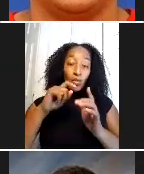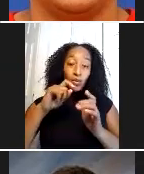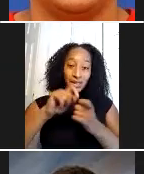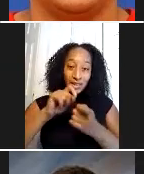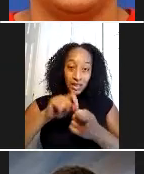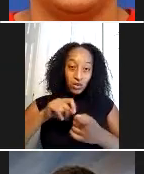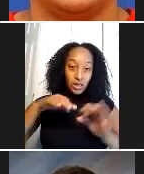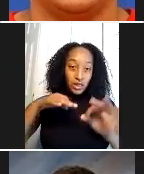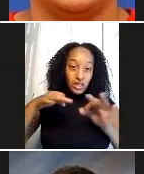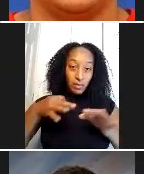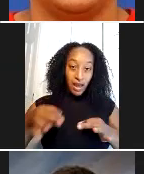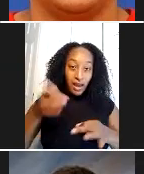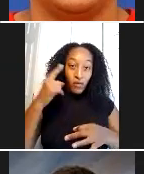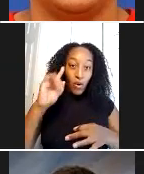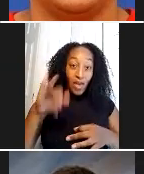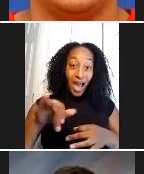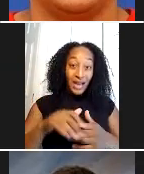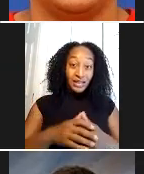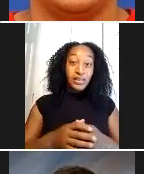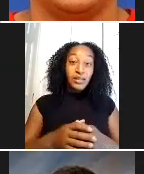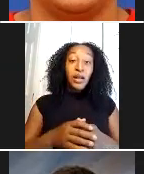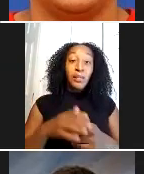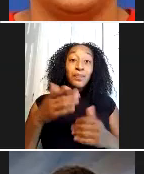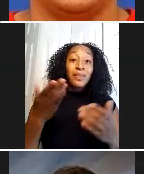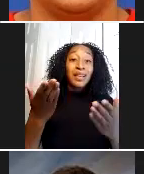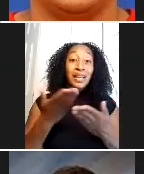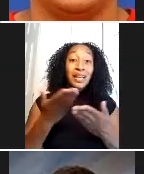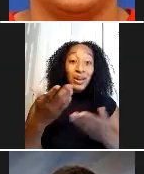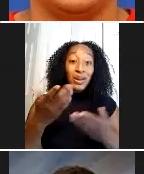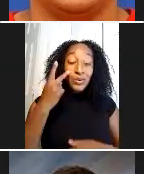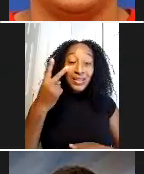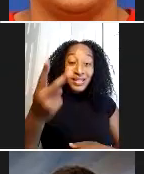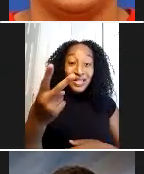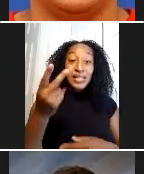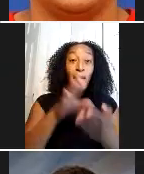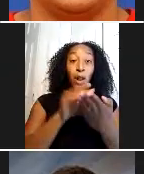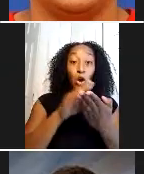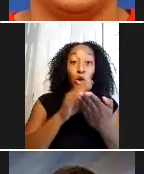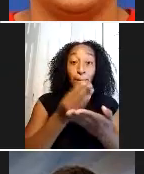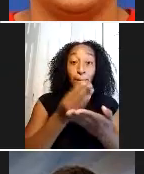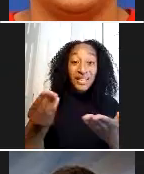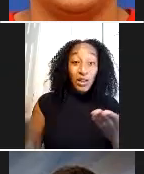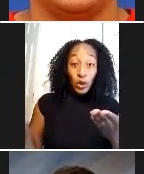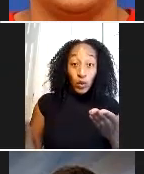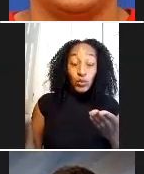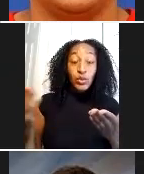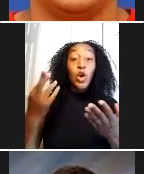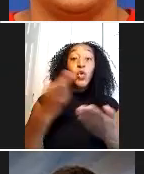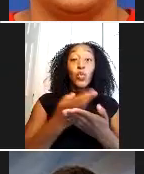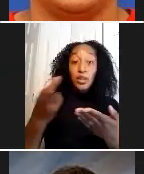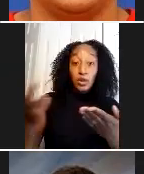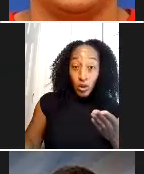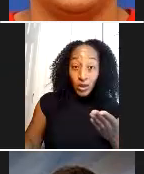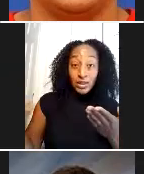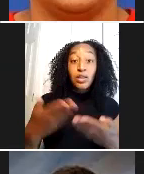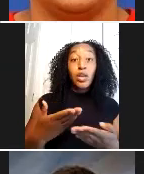And then here are some learning materials, resources to help you